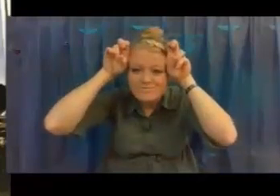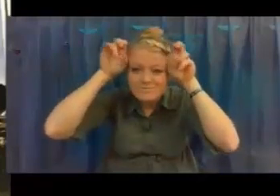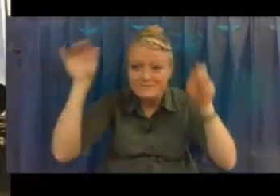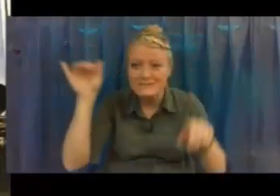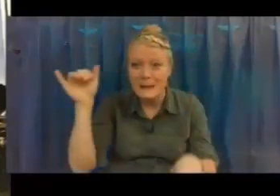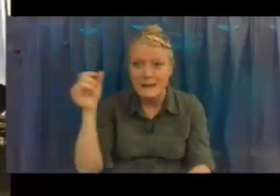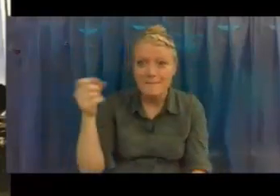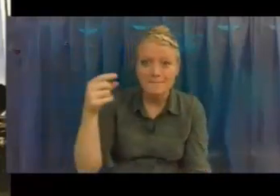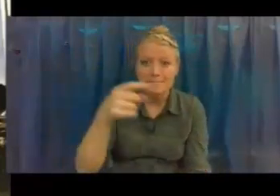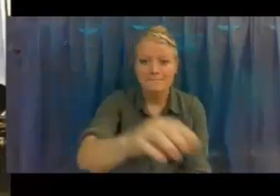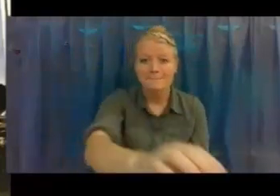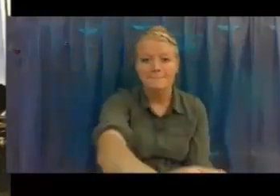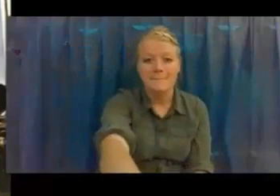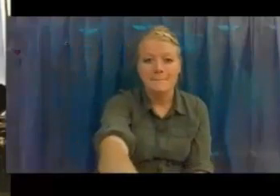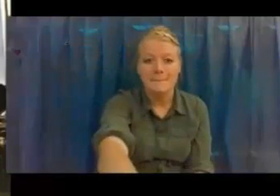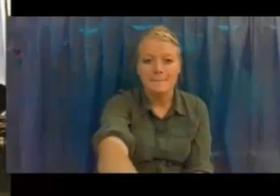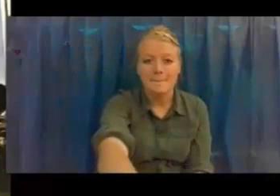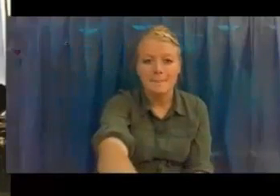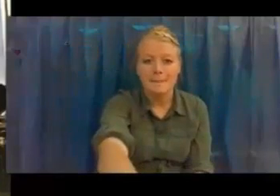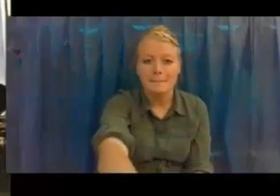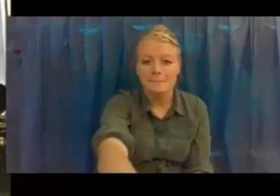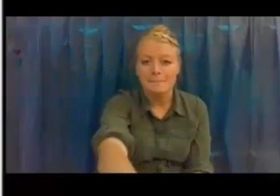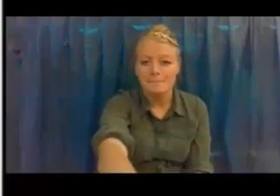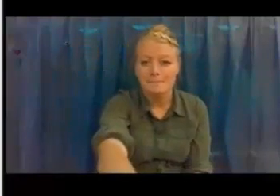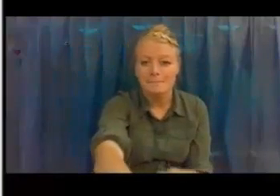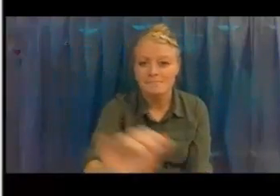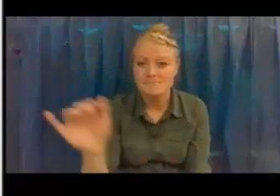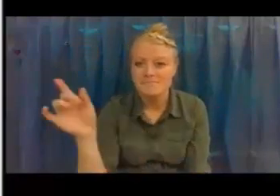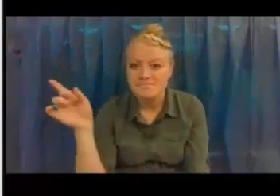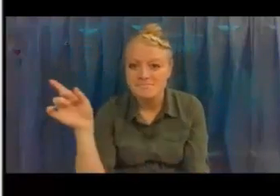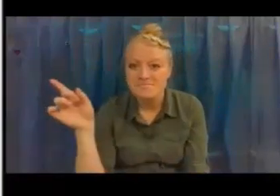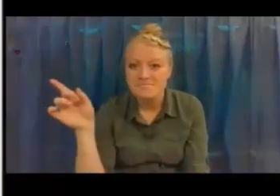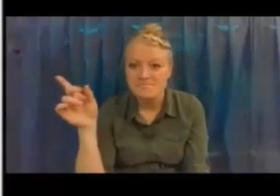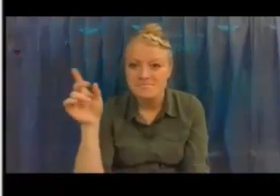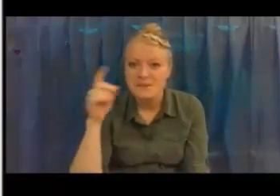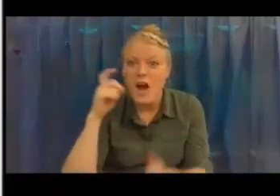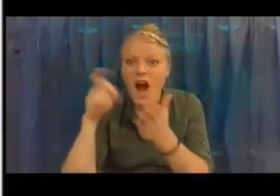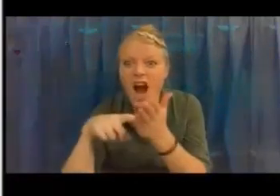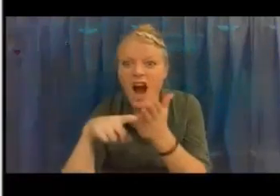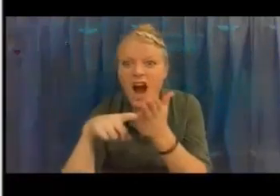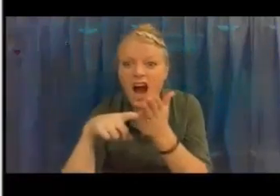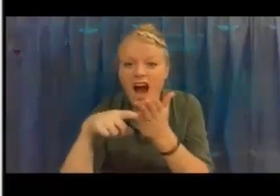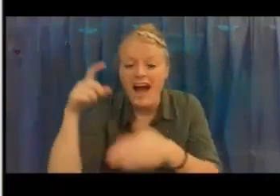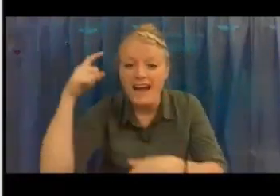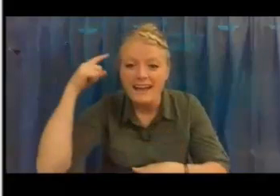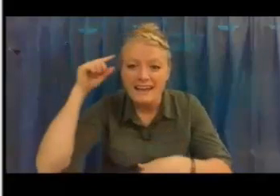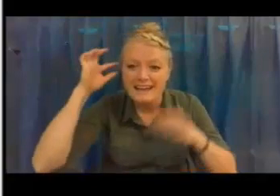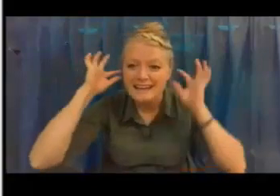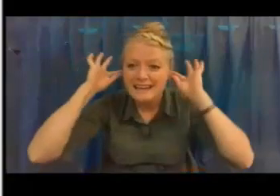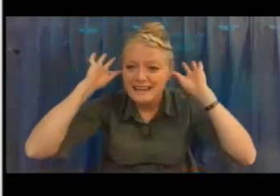up? Nope, they're folded. Just like this last picture. See?